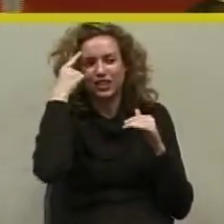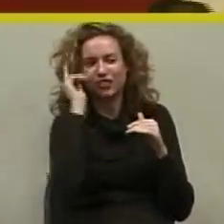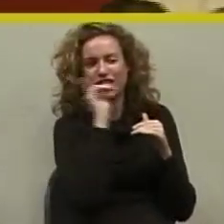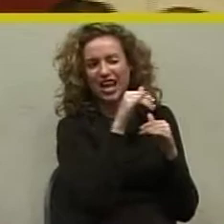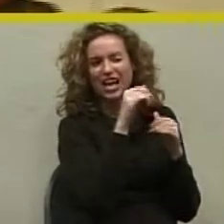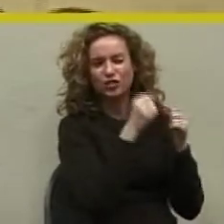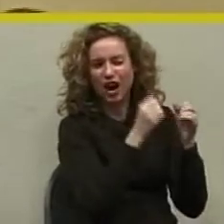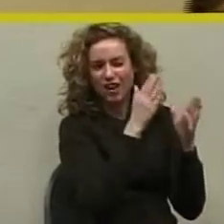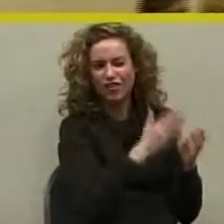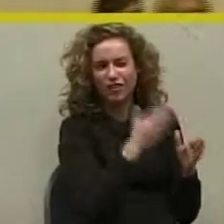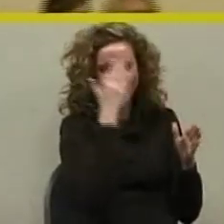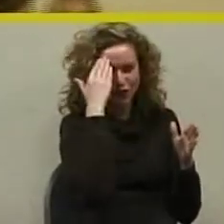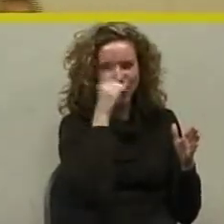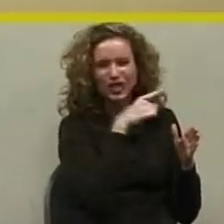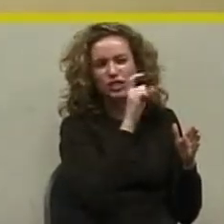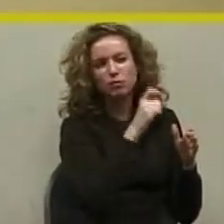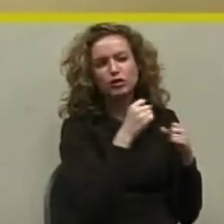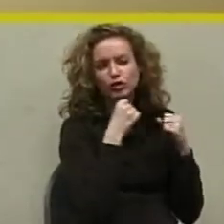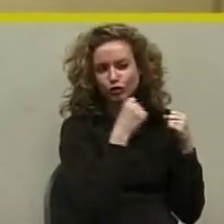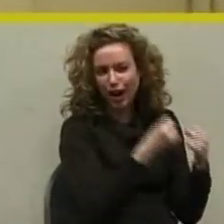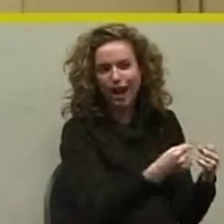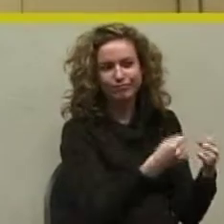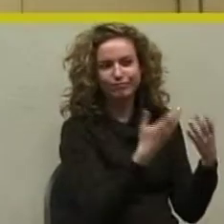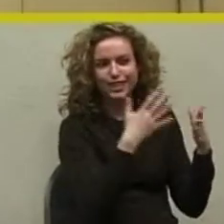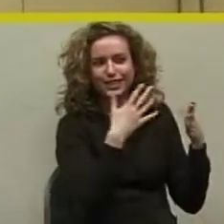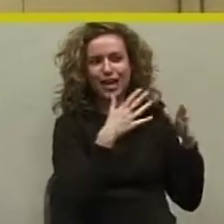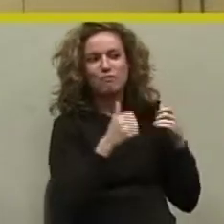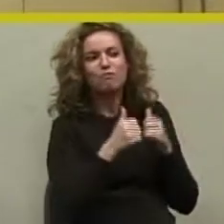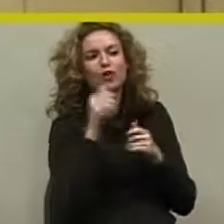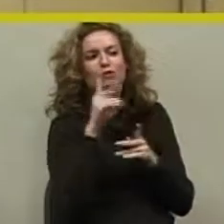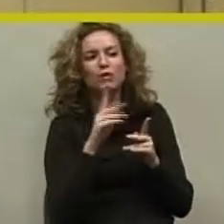that bus. Yeah, right. Most people